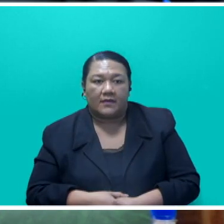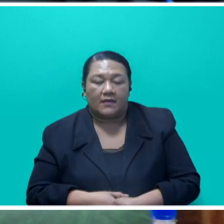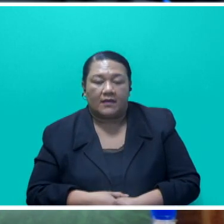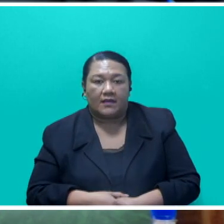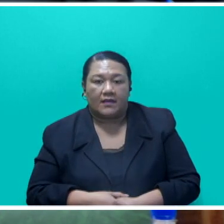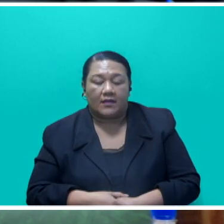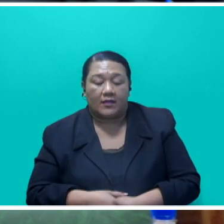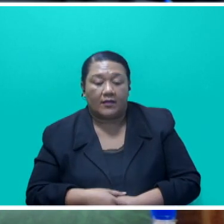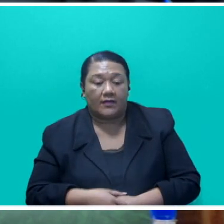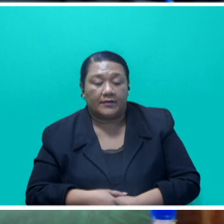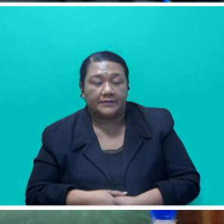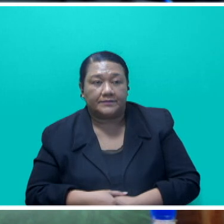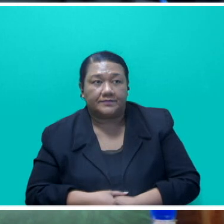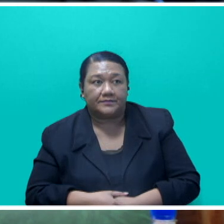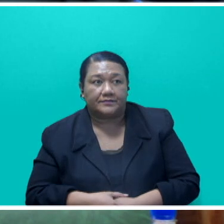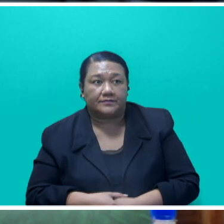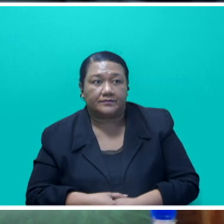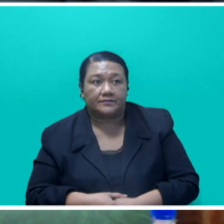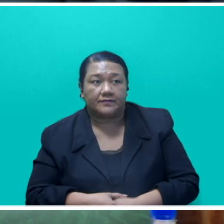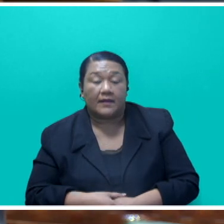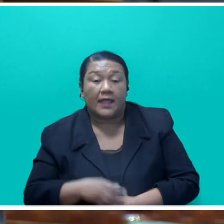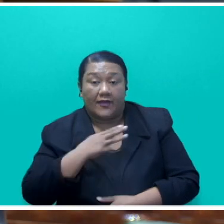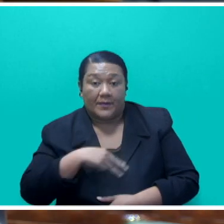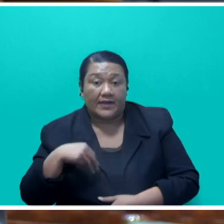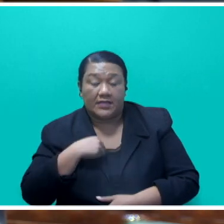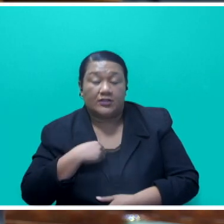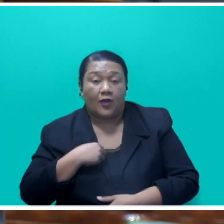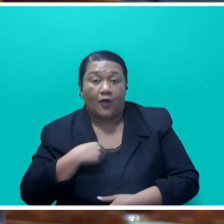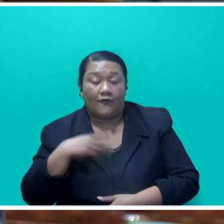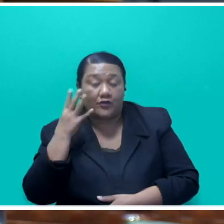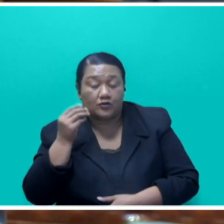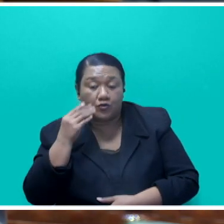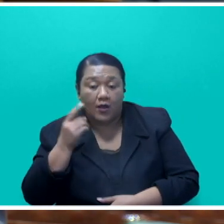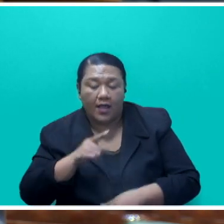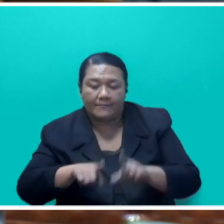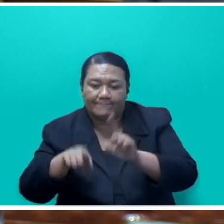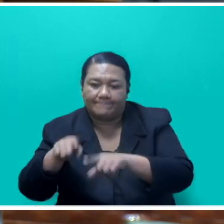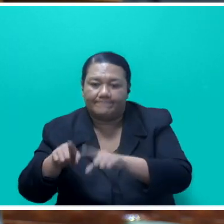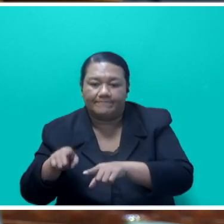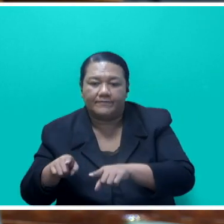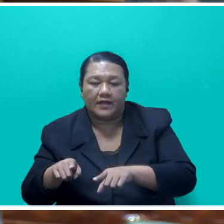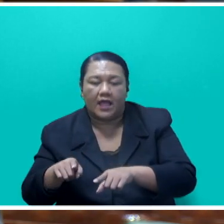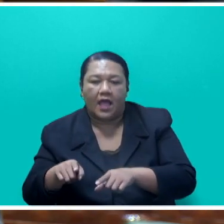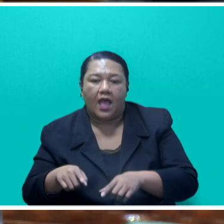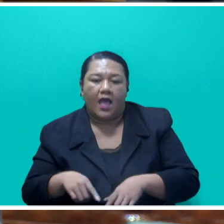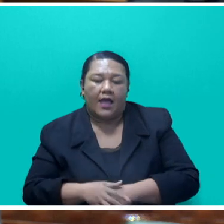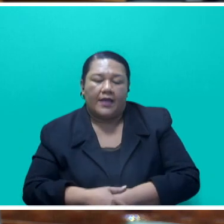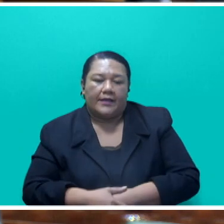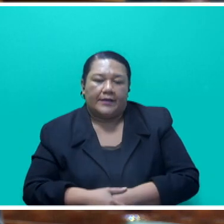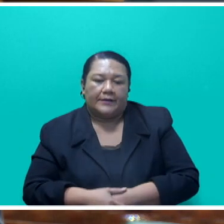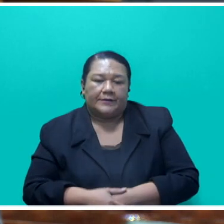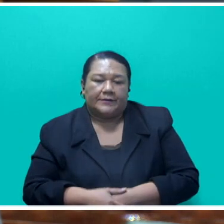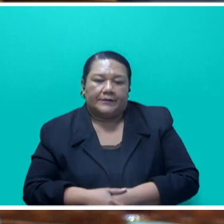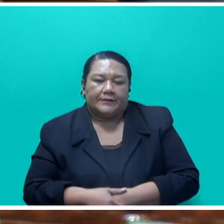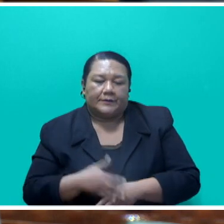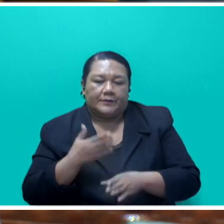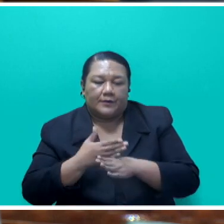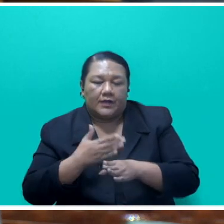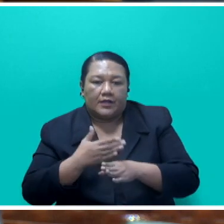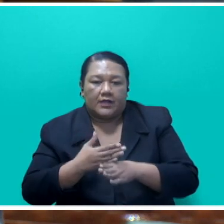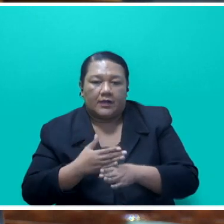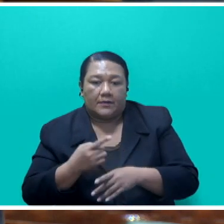tolerance, respect for each other, and a greater order of conduct in this august House, something that has often been missing during